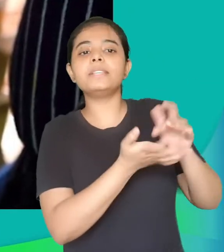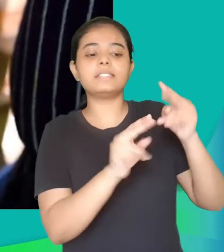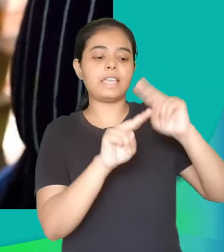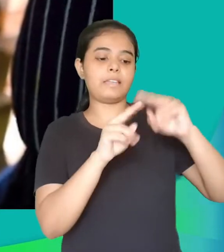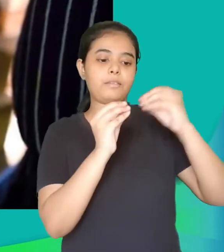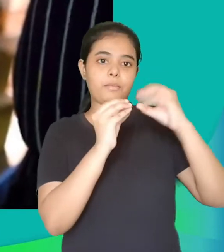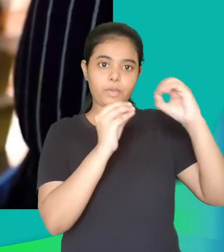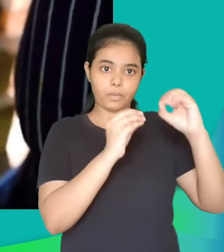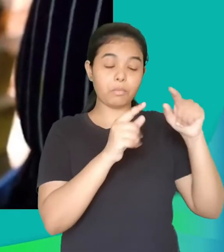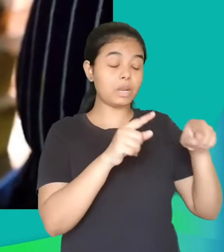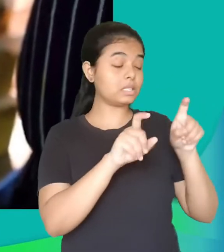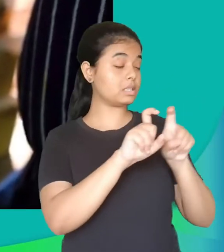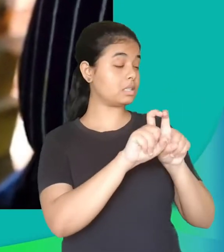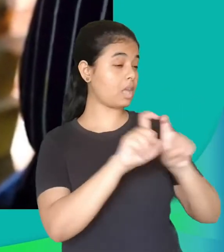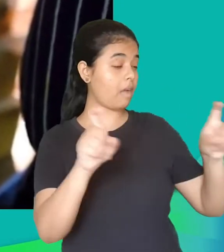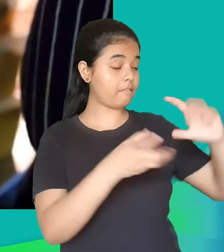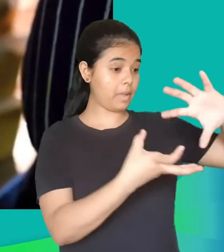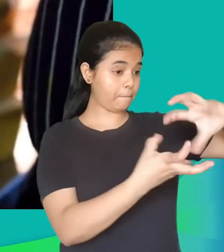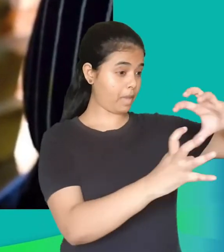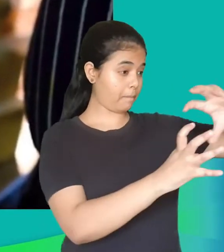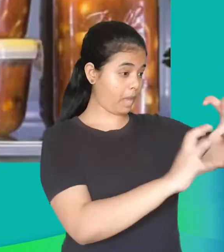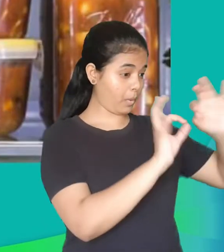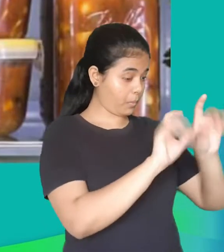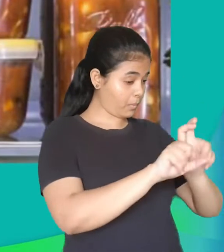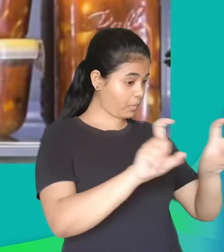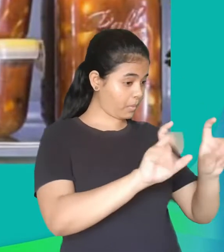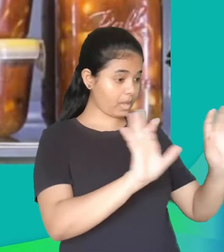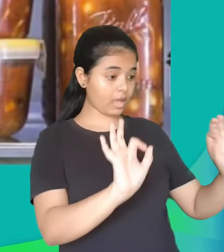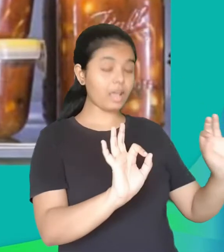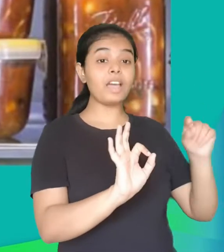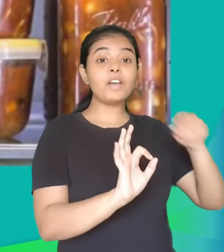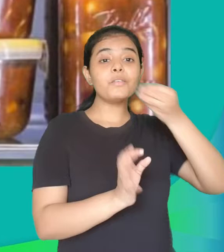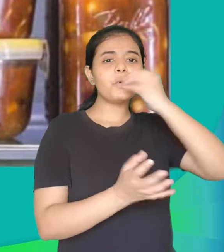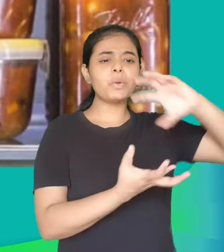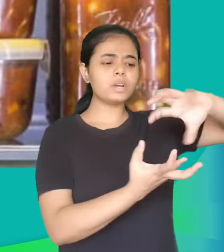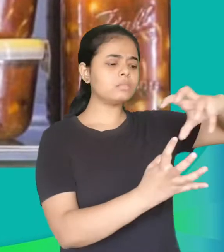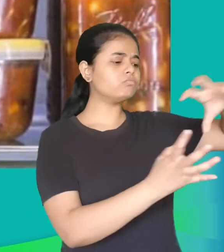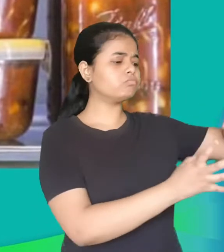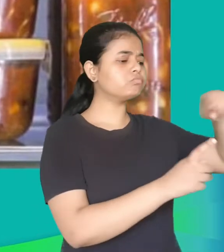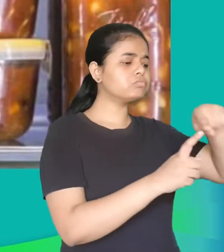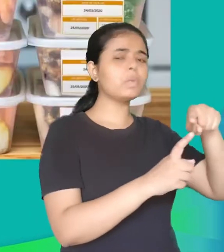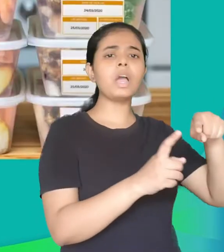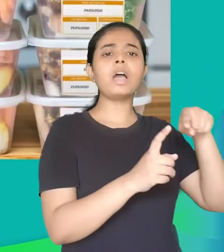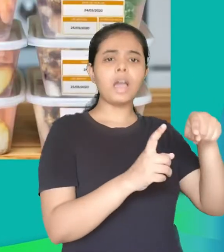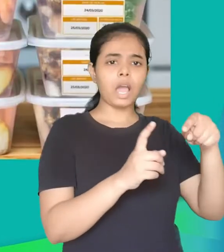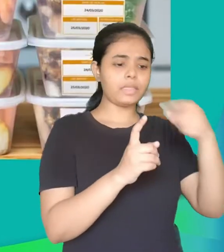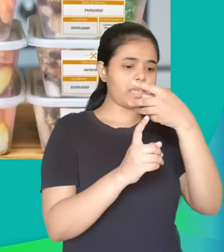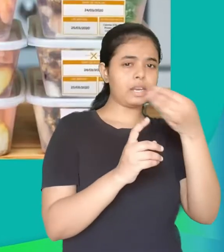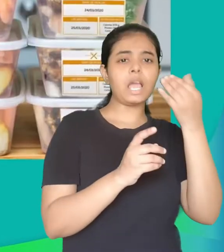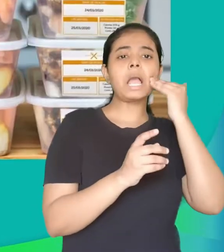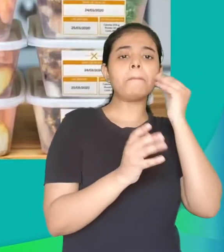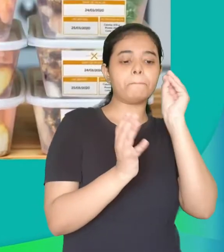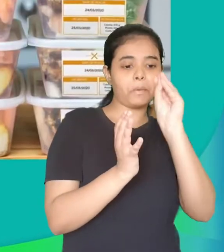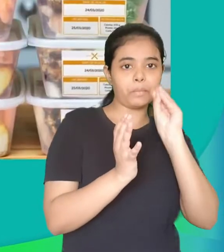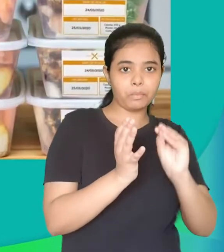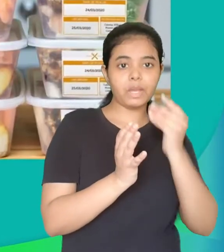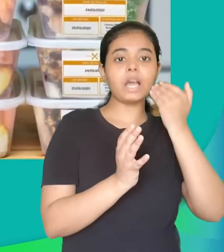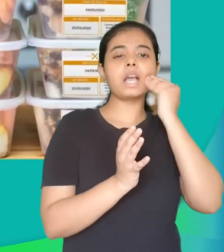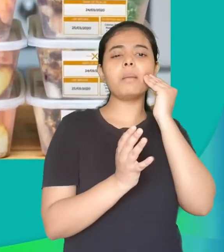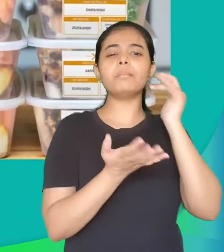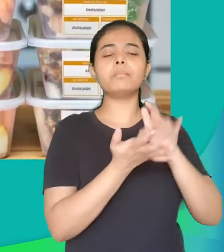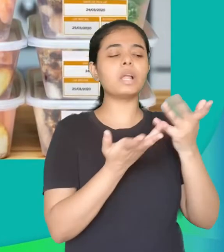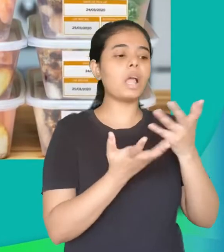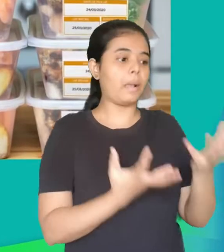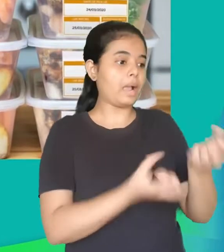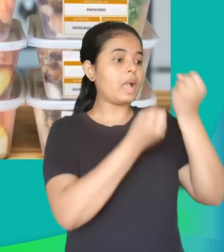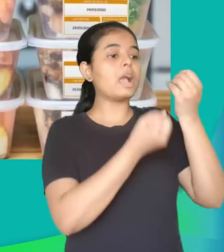be picked up from FBO's facility and packed in clean and covered containers. Such food containers